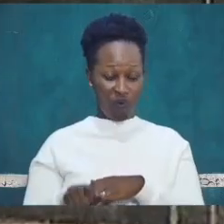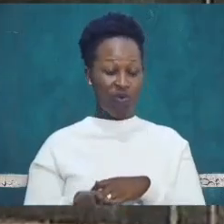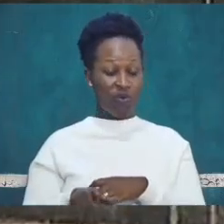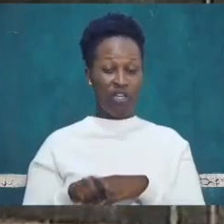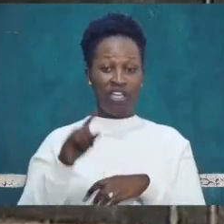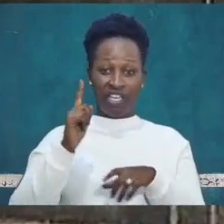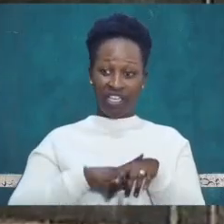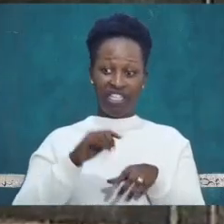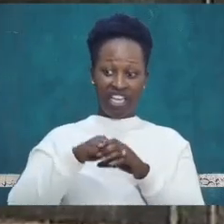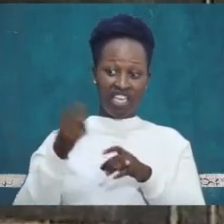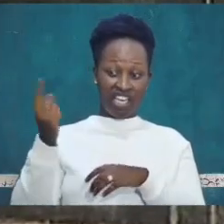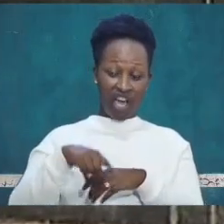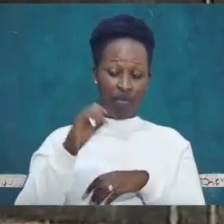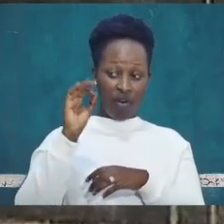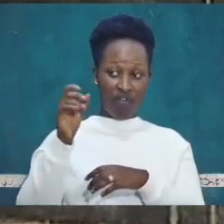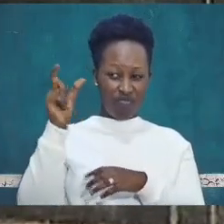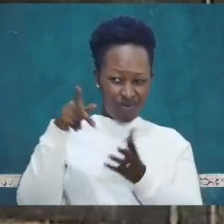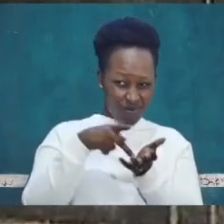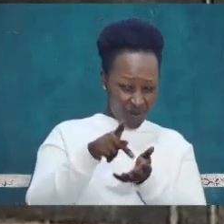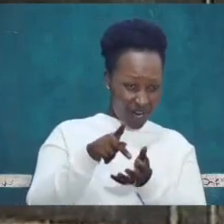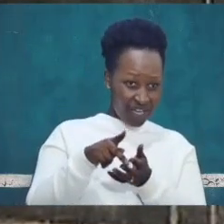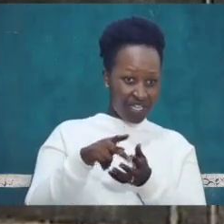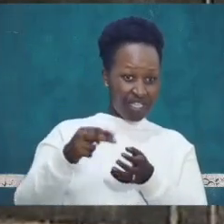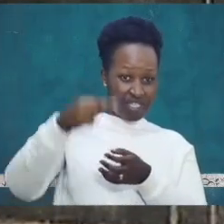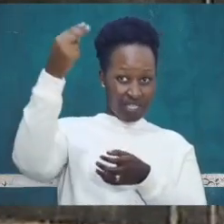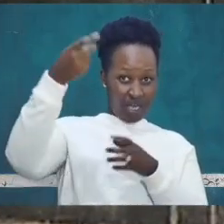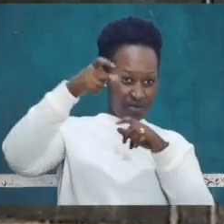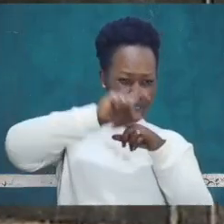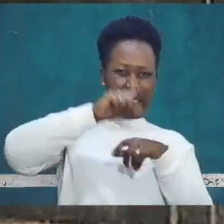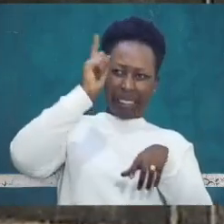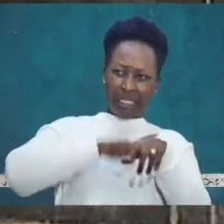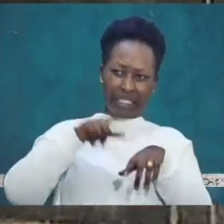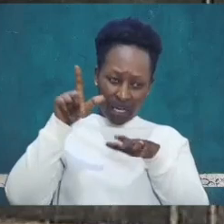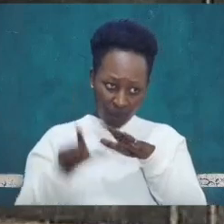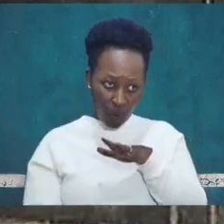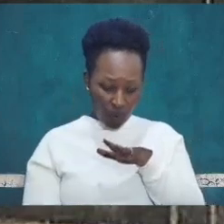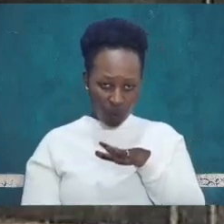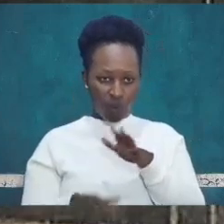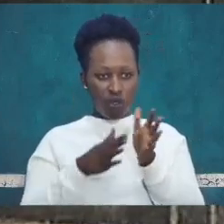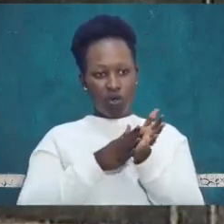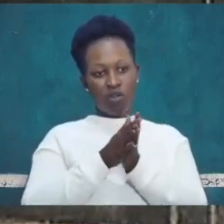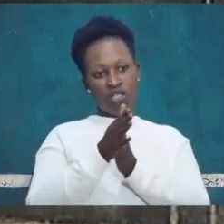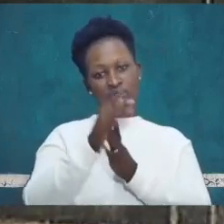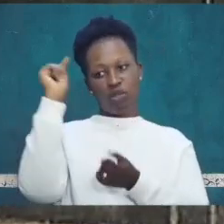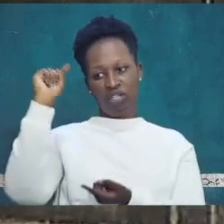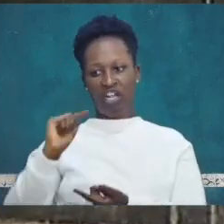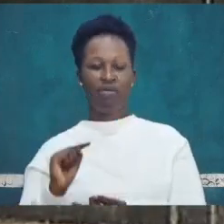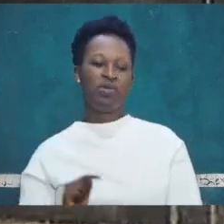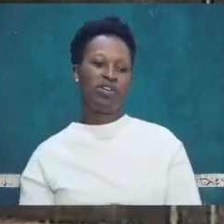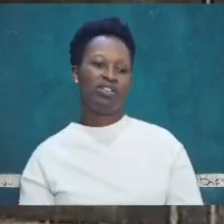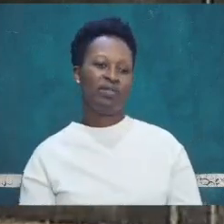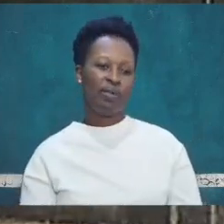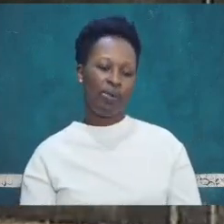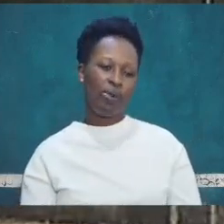when the income of the consumer is high, consumption increases. And when the income of the consumer is low, consumption reduces.